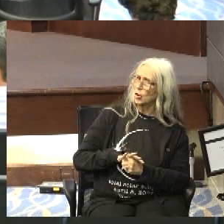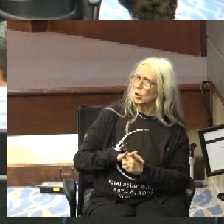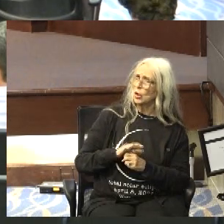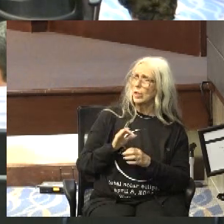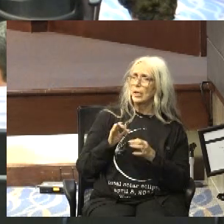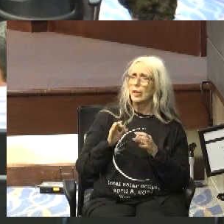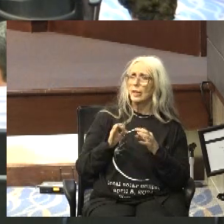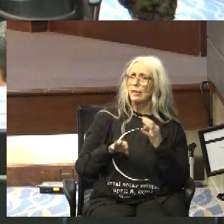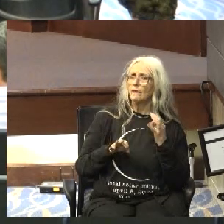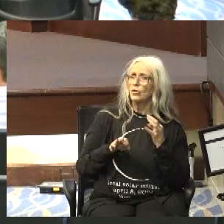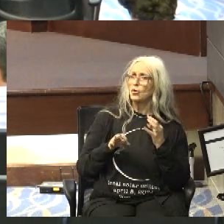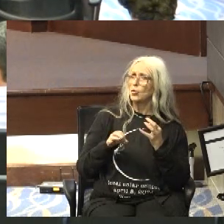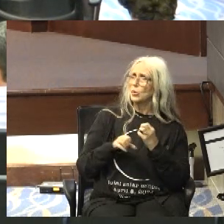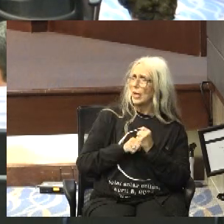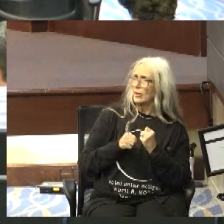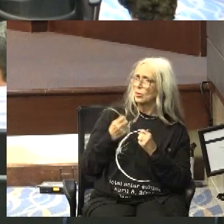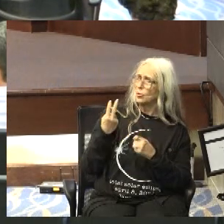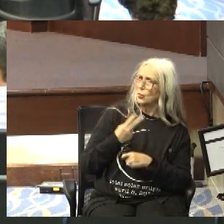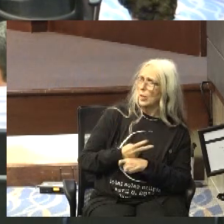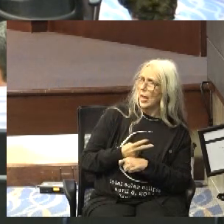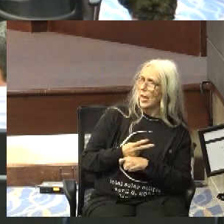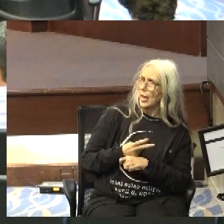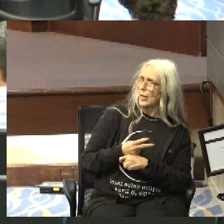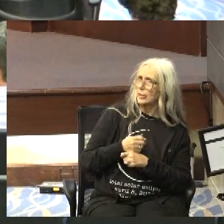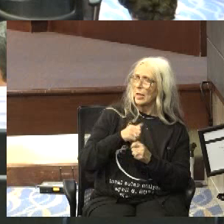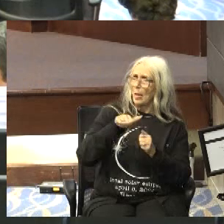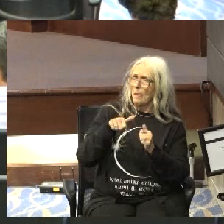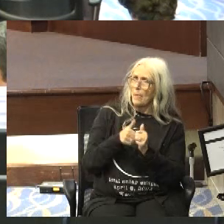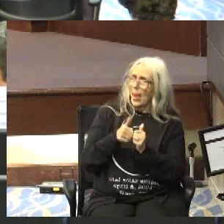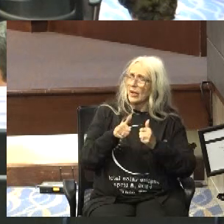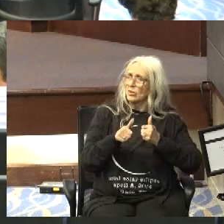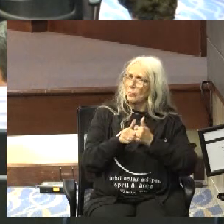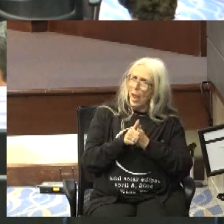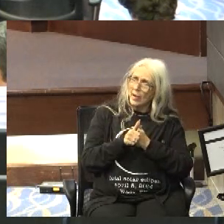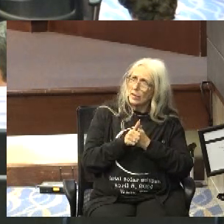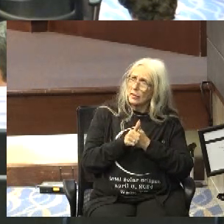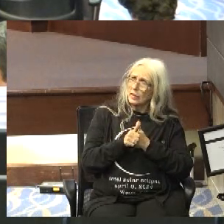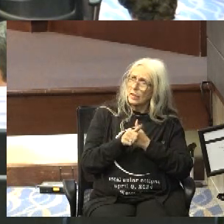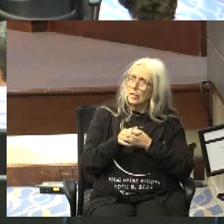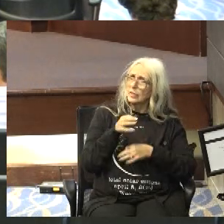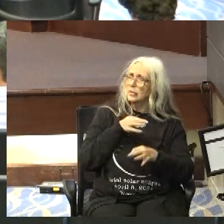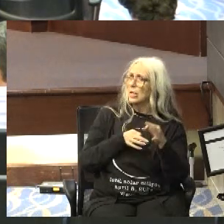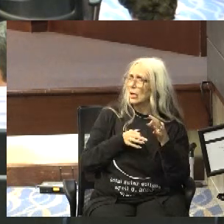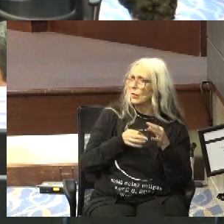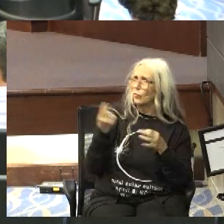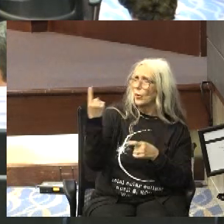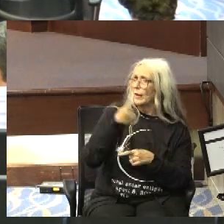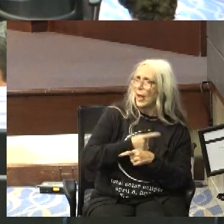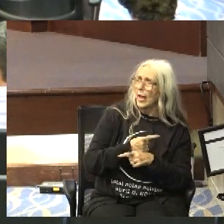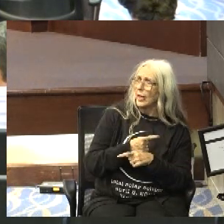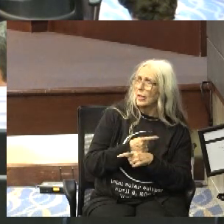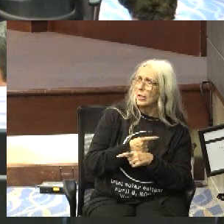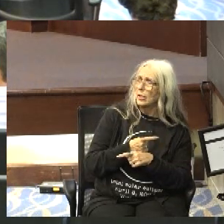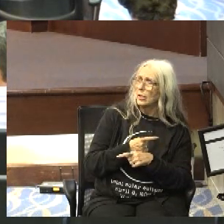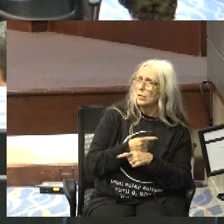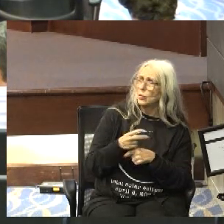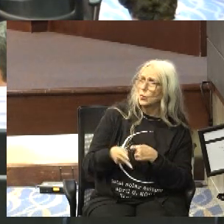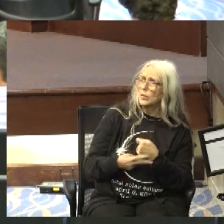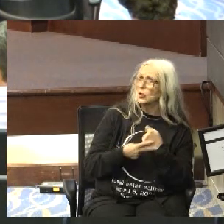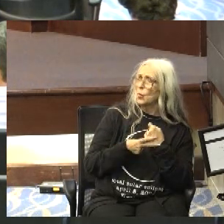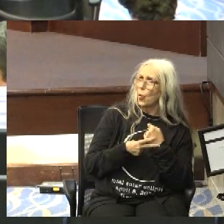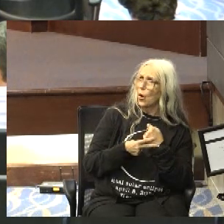if you do get those 2 days back to back, so you can, instead of the 1 day, to